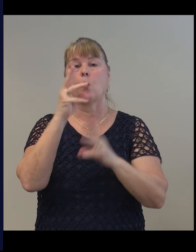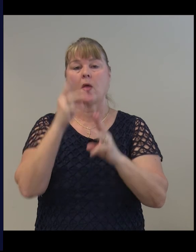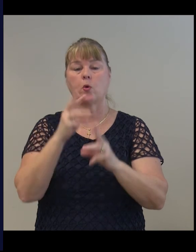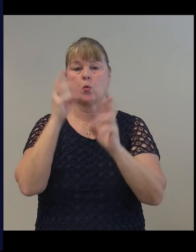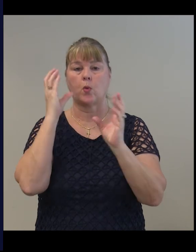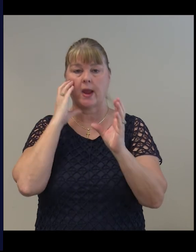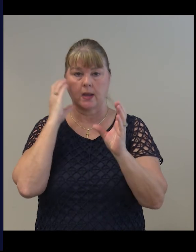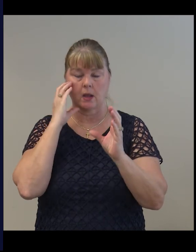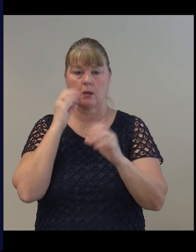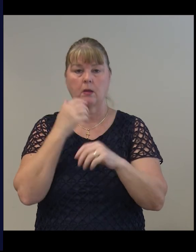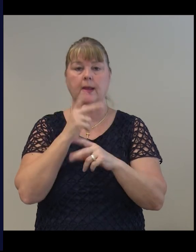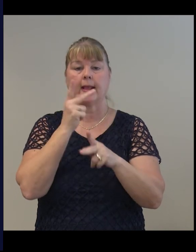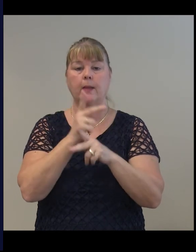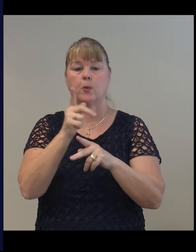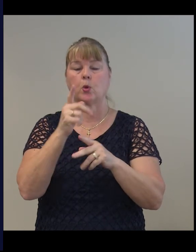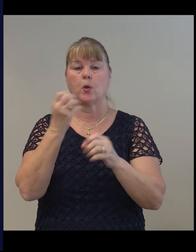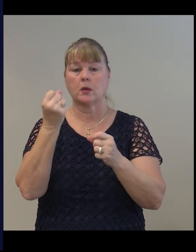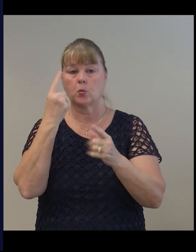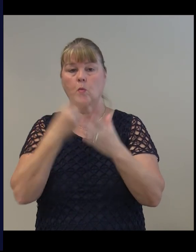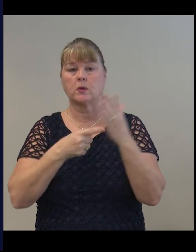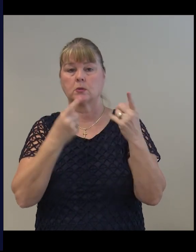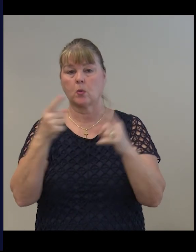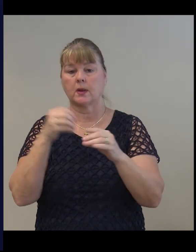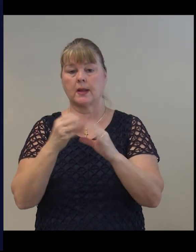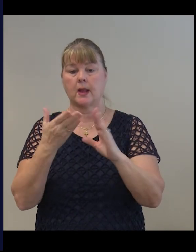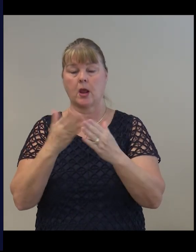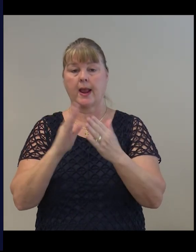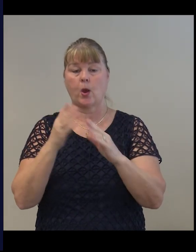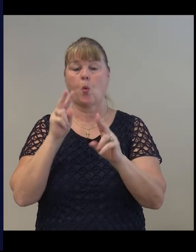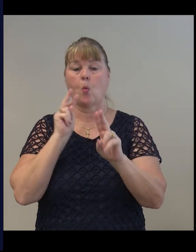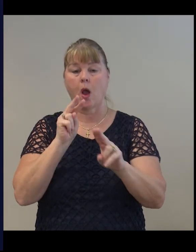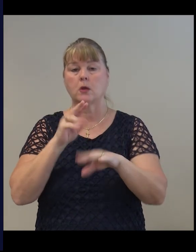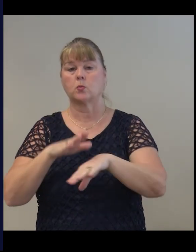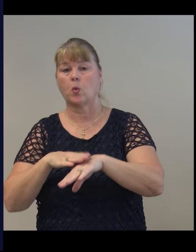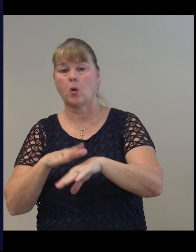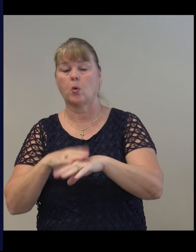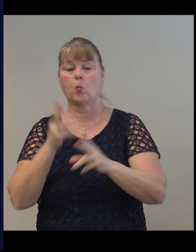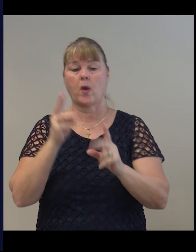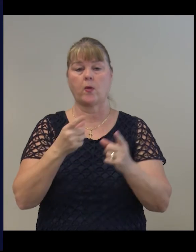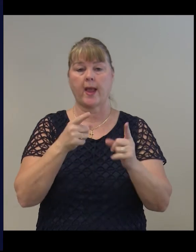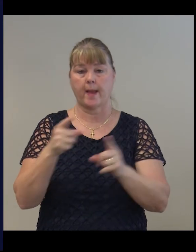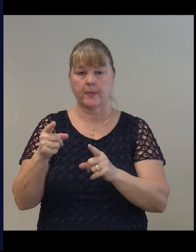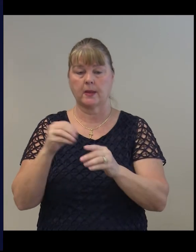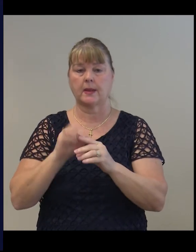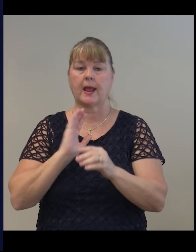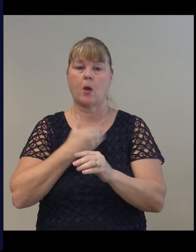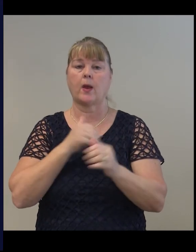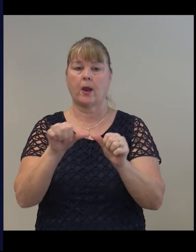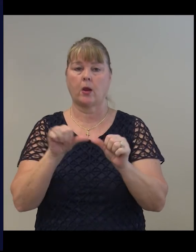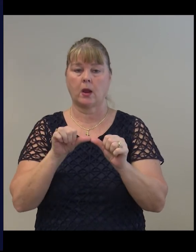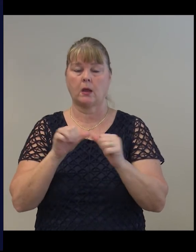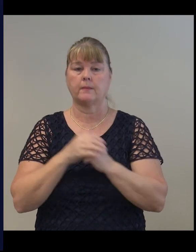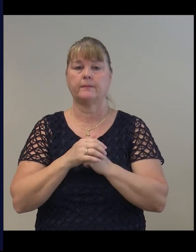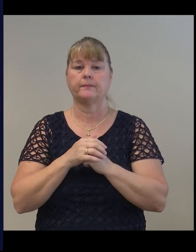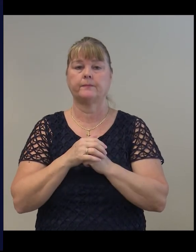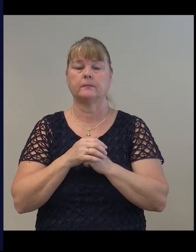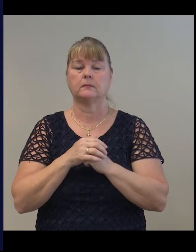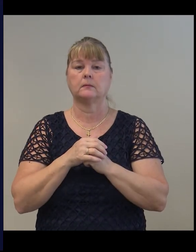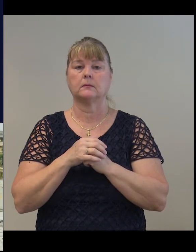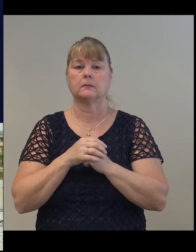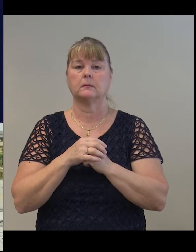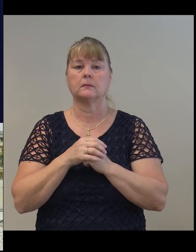will definitely keep you in the loop if you're within Chatham County of all the watches and warnings and weather happenings in our area.